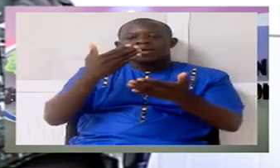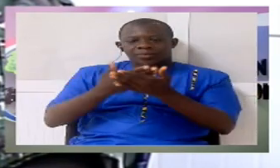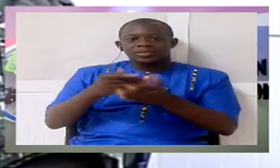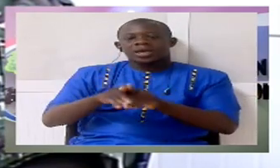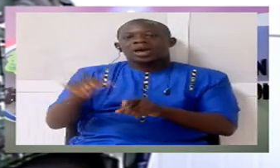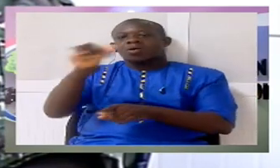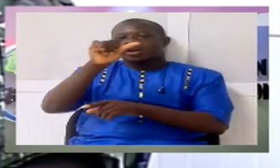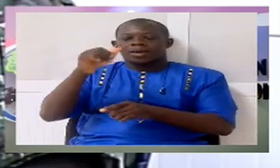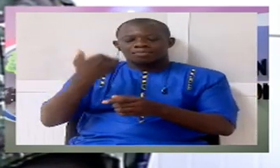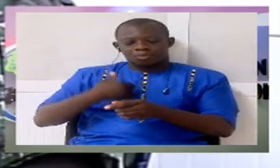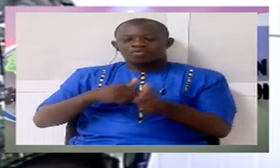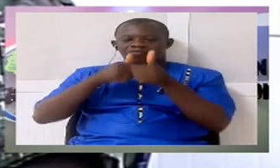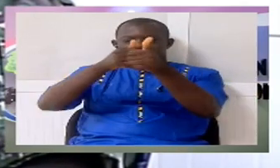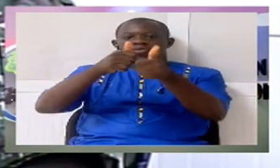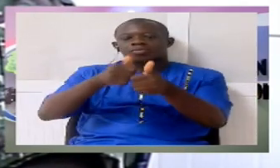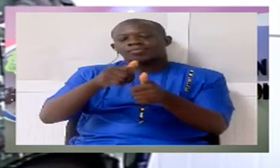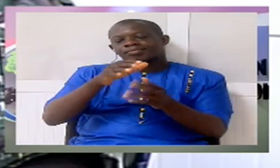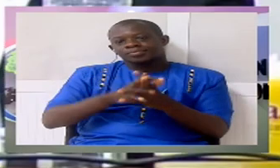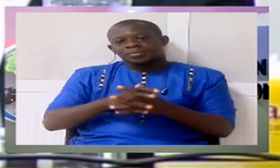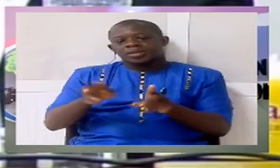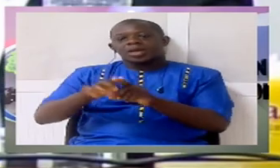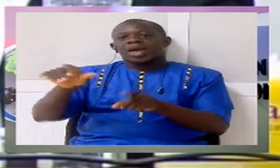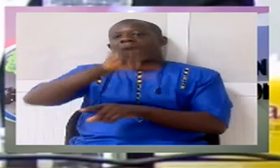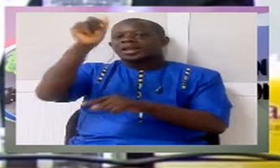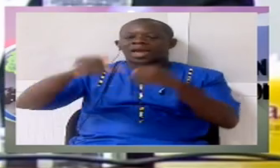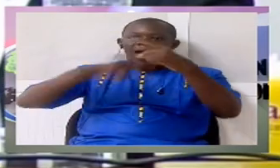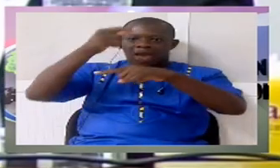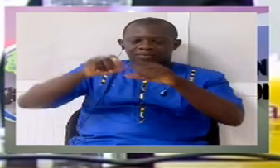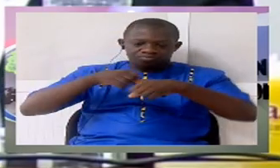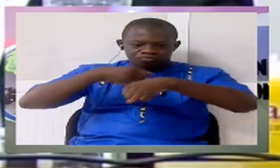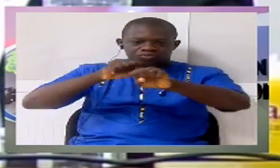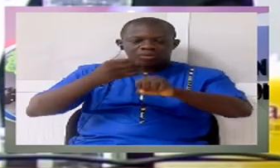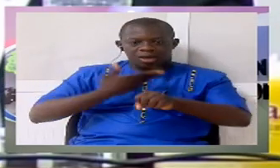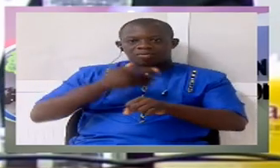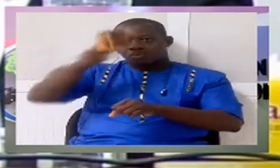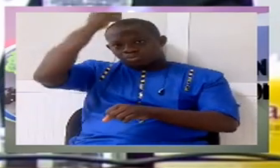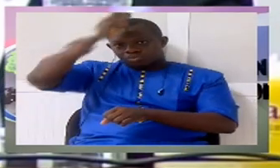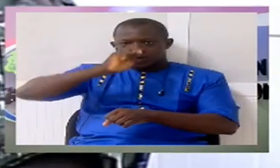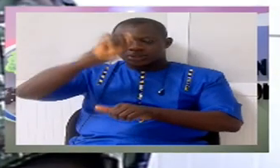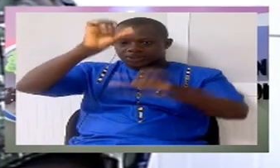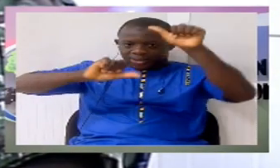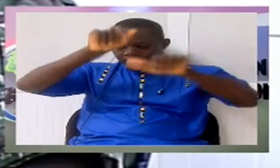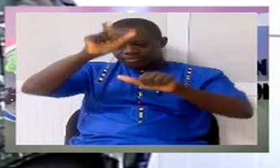the way, and then the others follow suit. And then, after the outrider, you have the police sweeper.